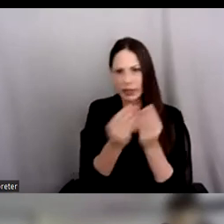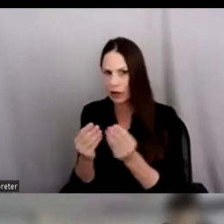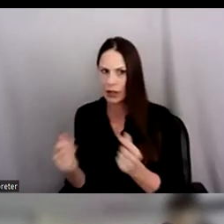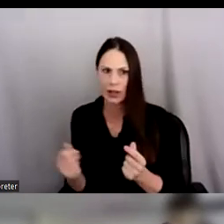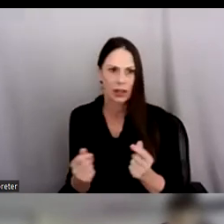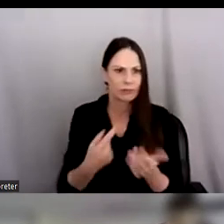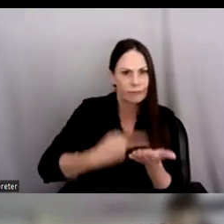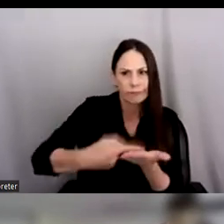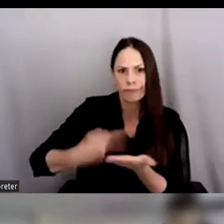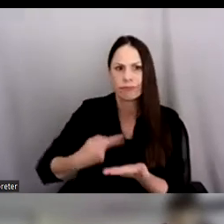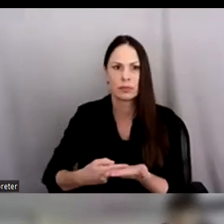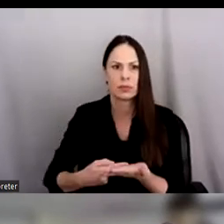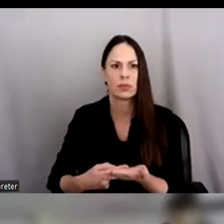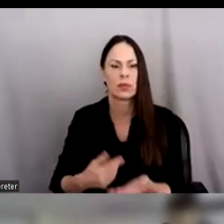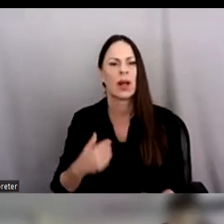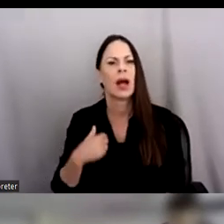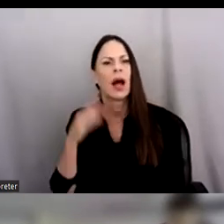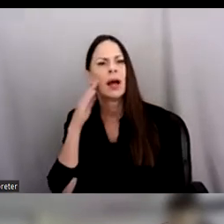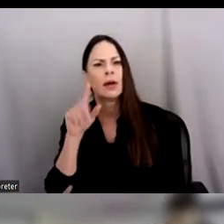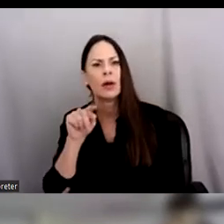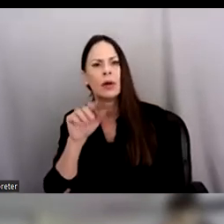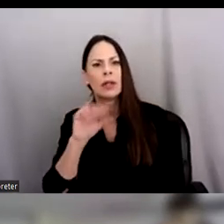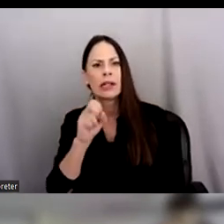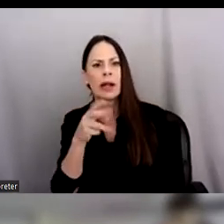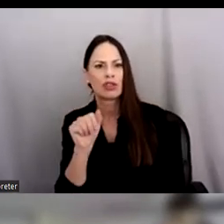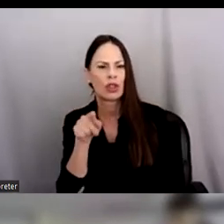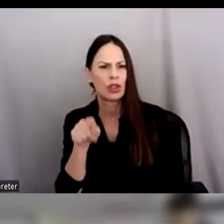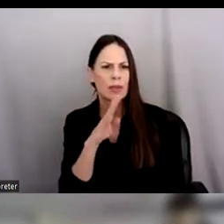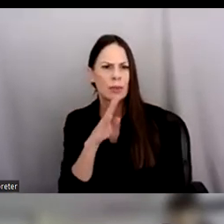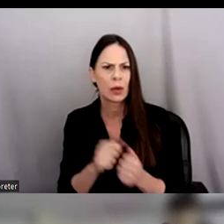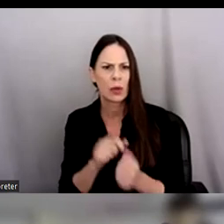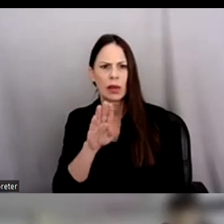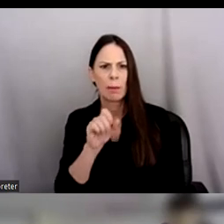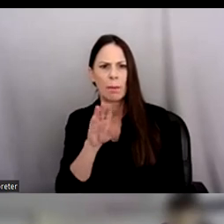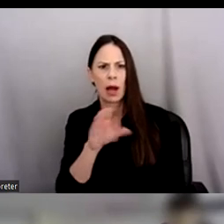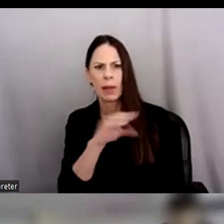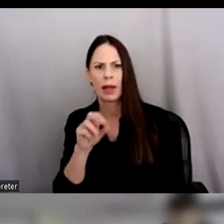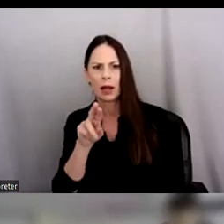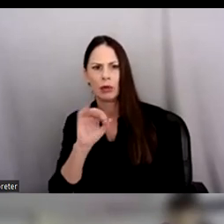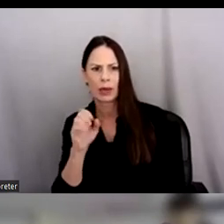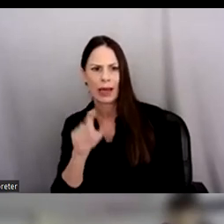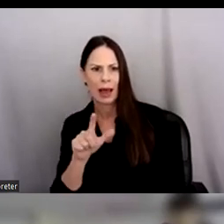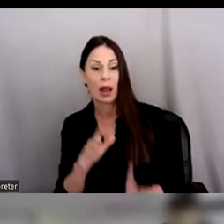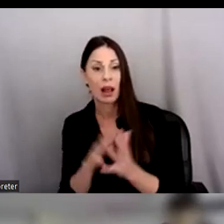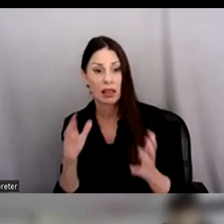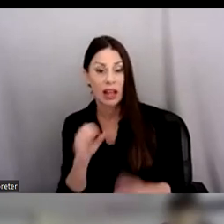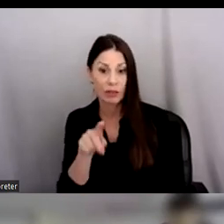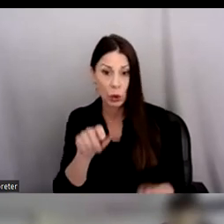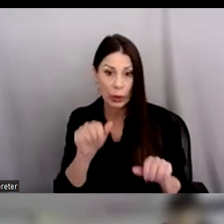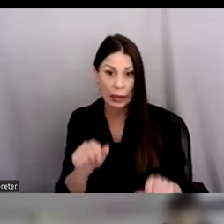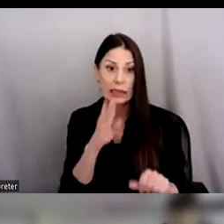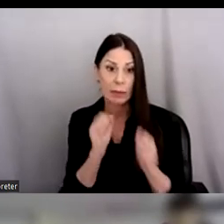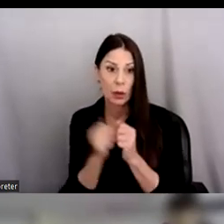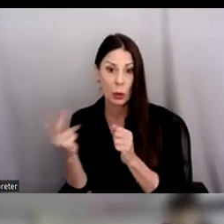And I know, Tasha, you speak to Bob and Raquel a lot. So if you're able to reach out to them, I will as well in email. And